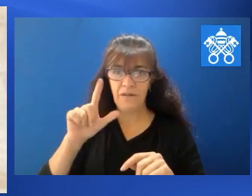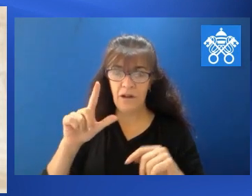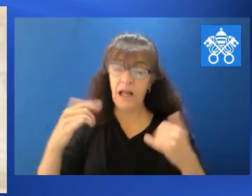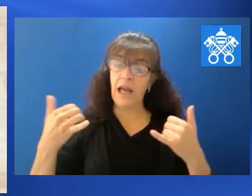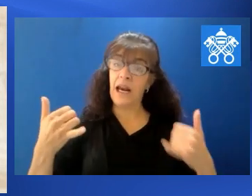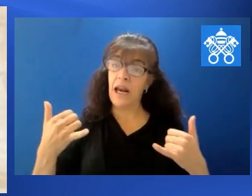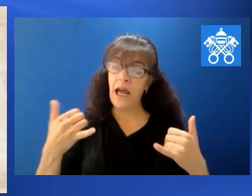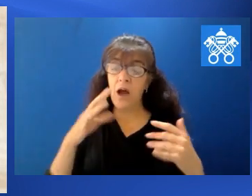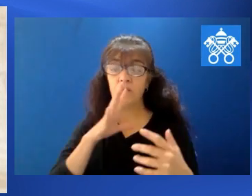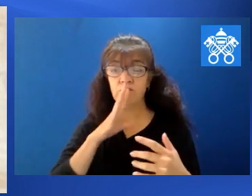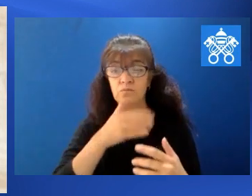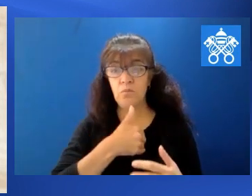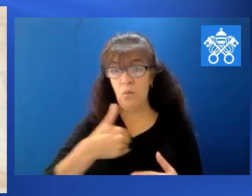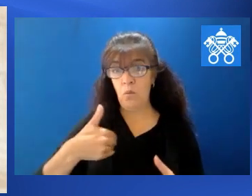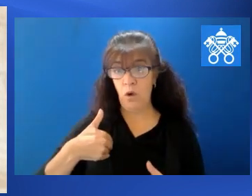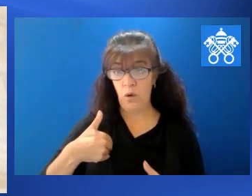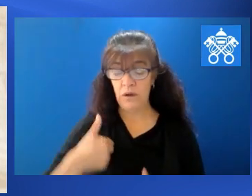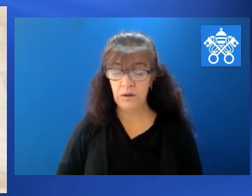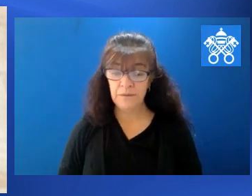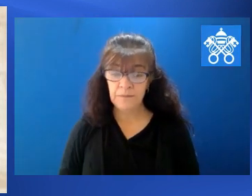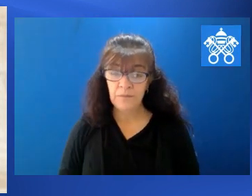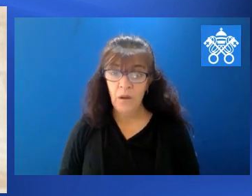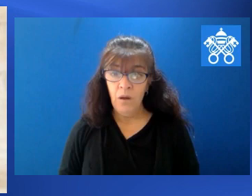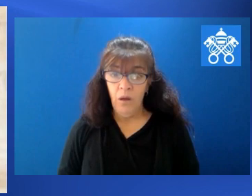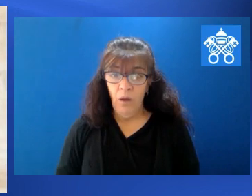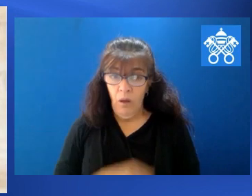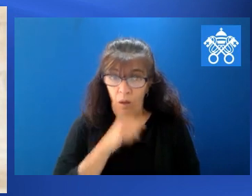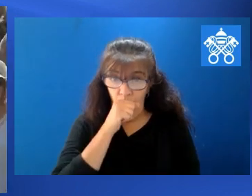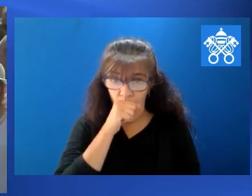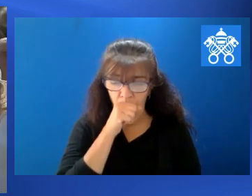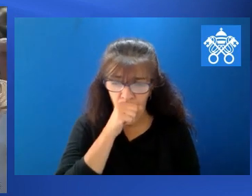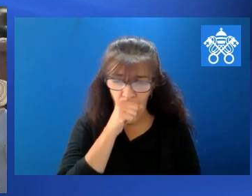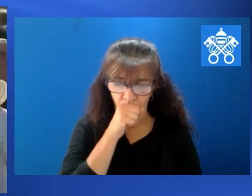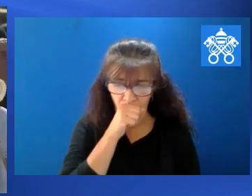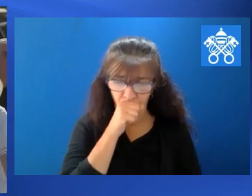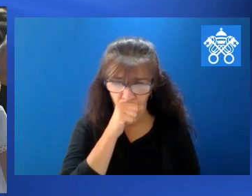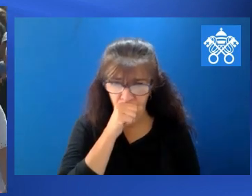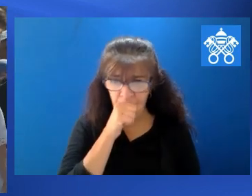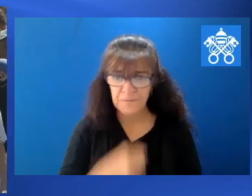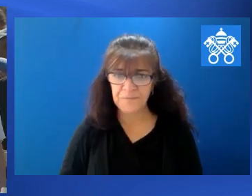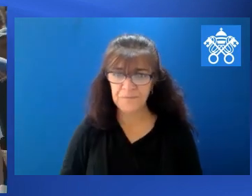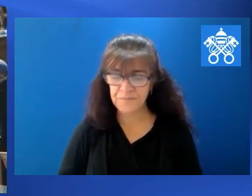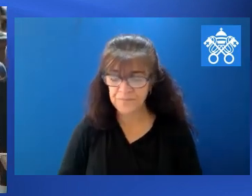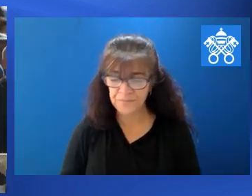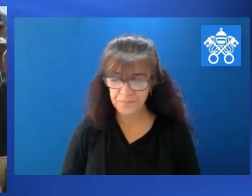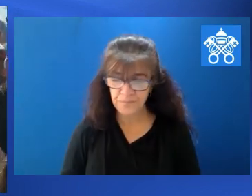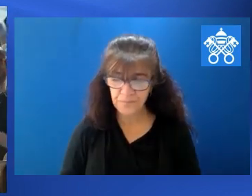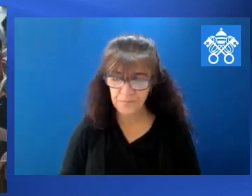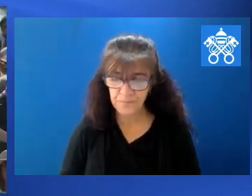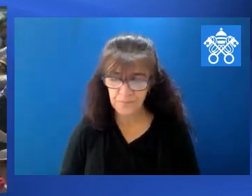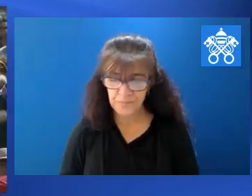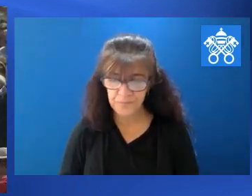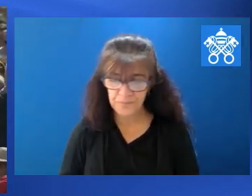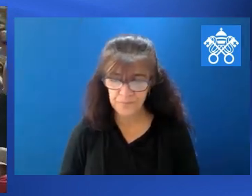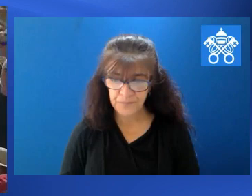Polish language greetings to the Holy Father and the summary